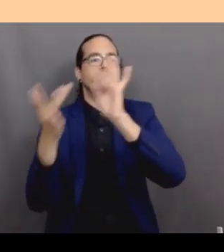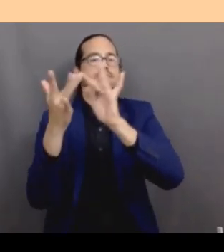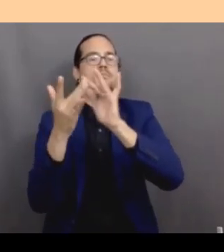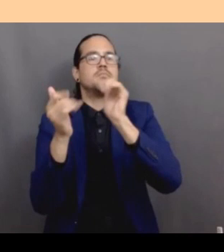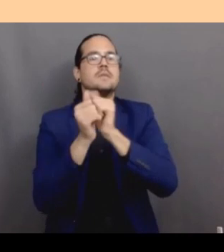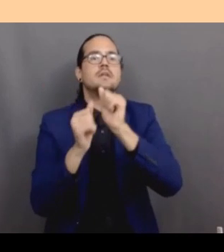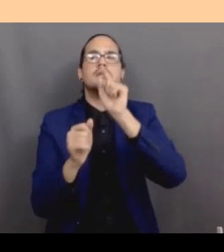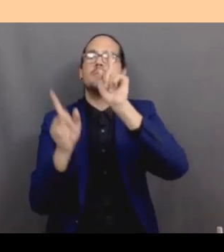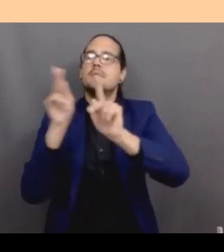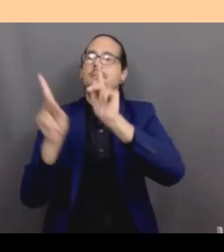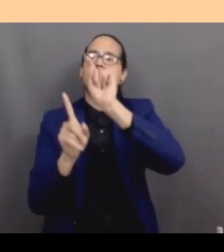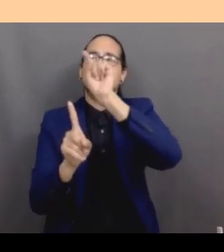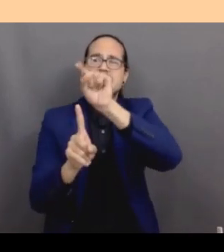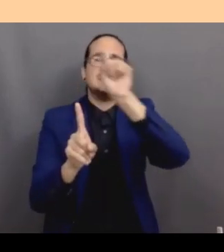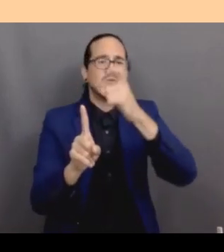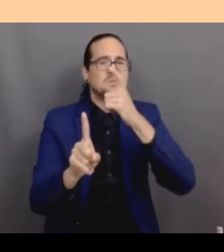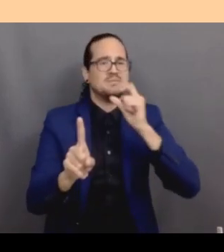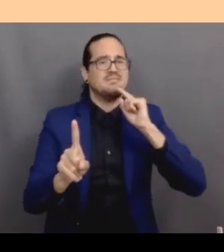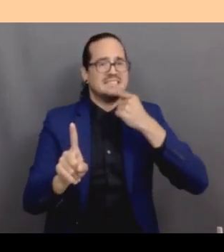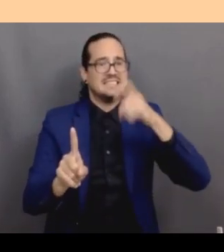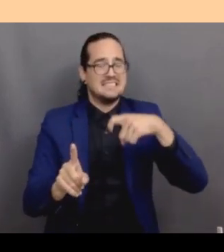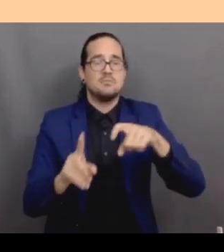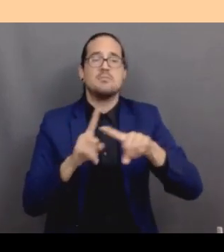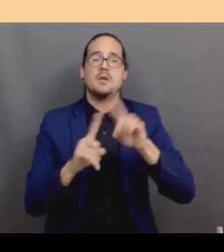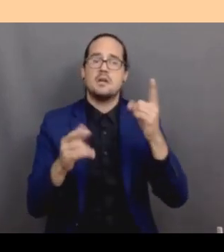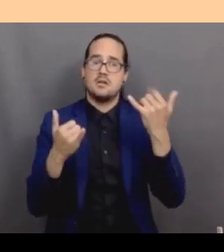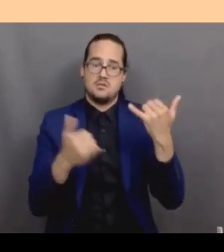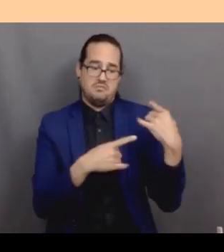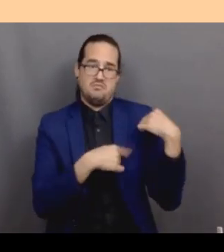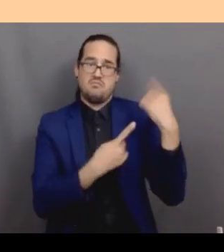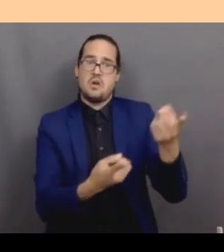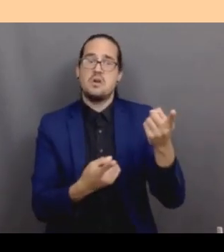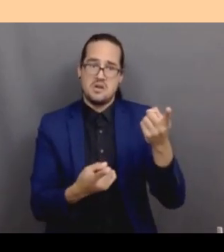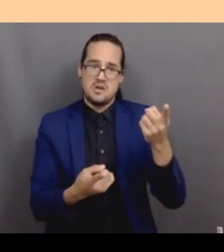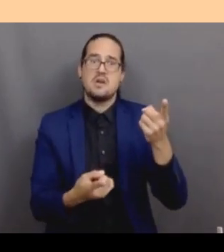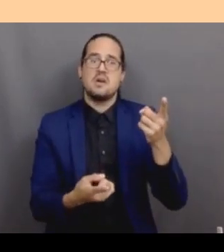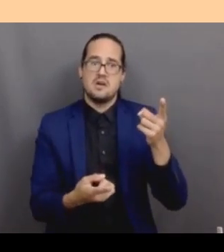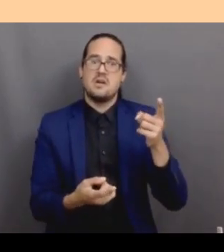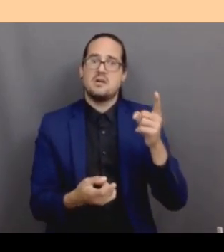the use of the technology, which allows us to continue the